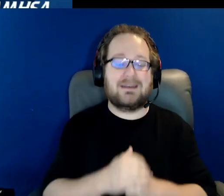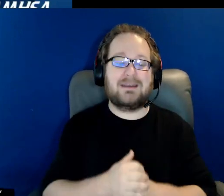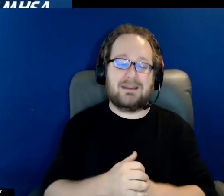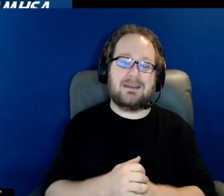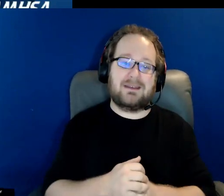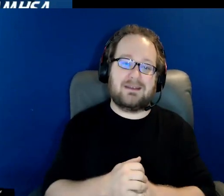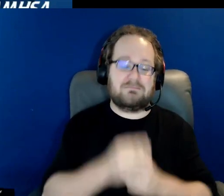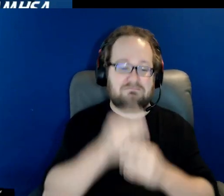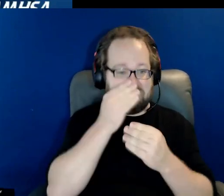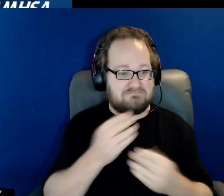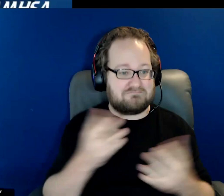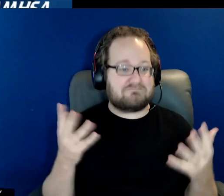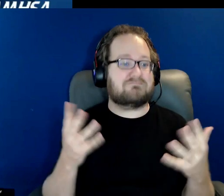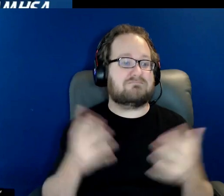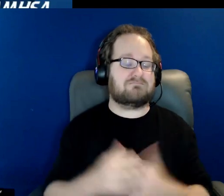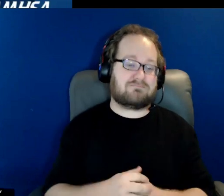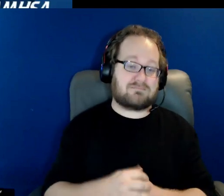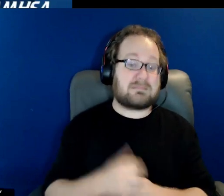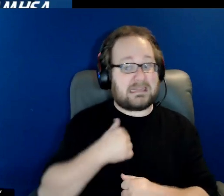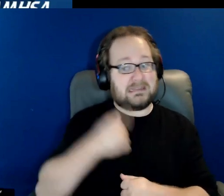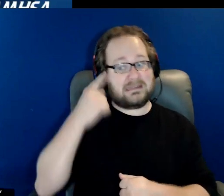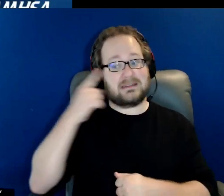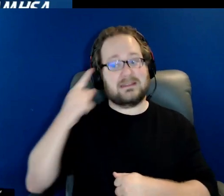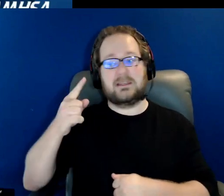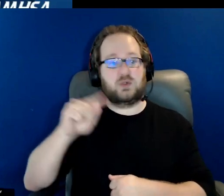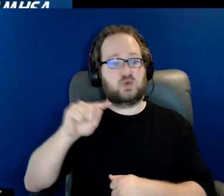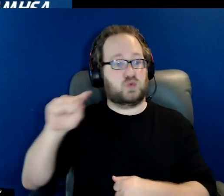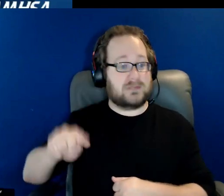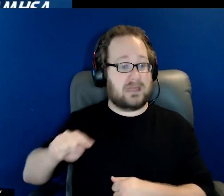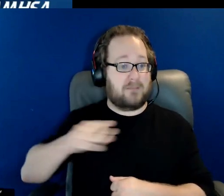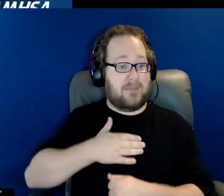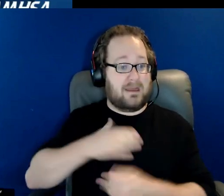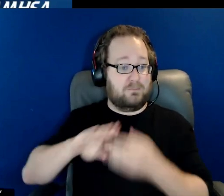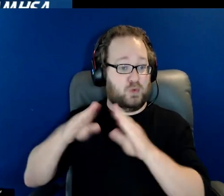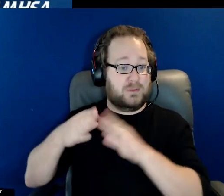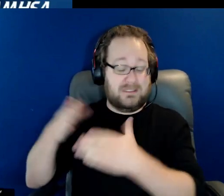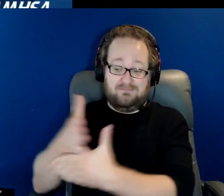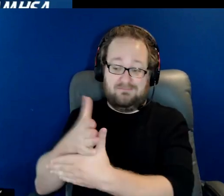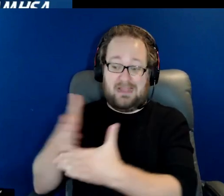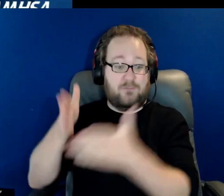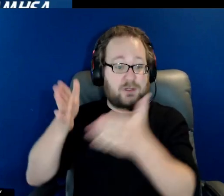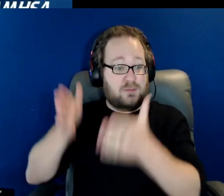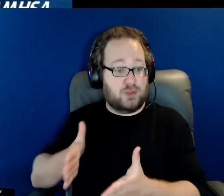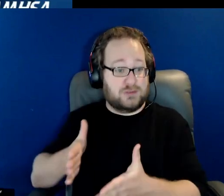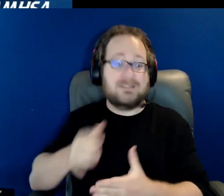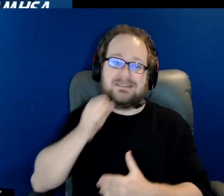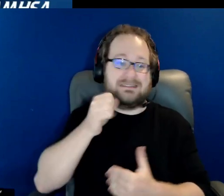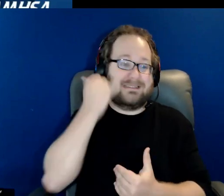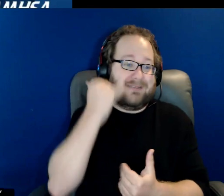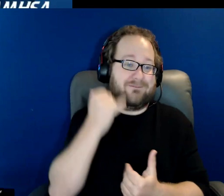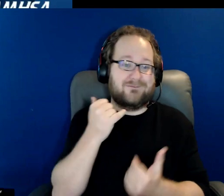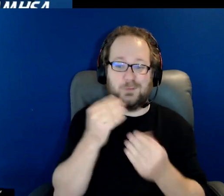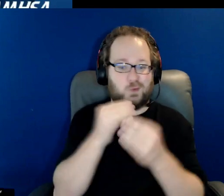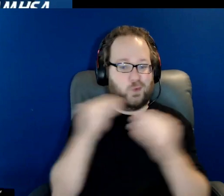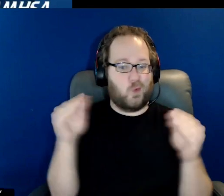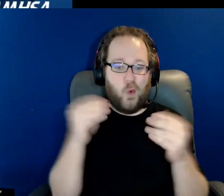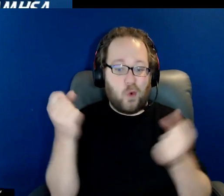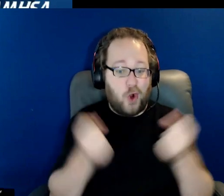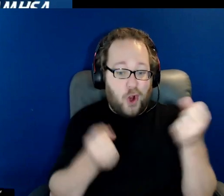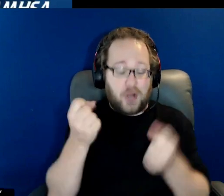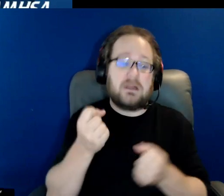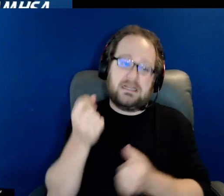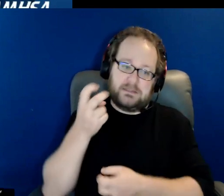that, the average person in Tucson, like where I live, if they do not have a car, it is very difficult to get to